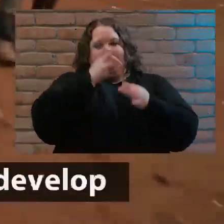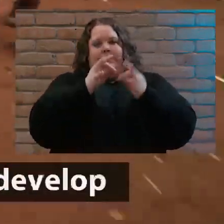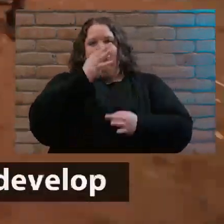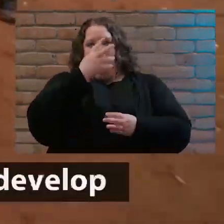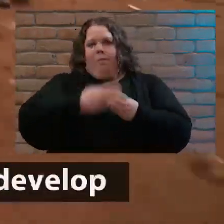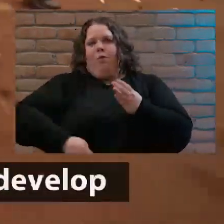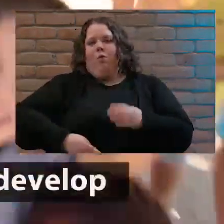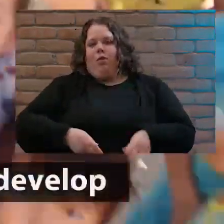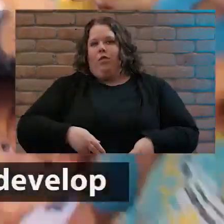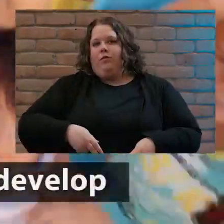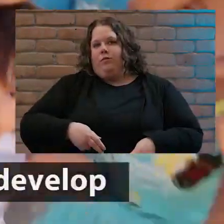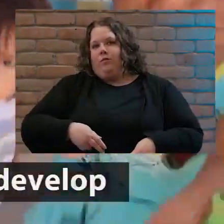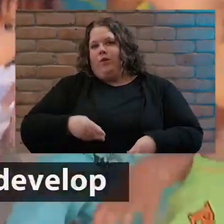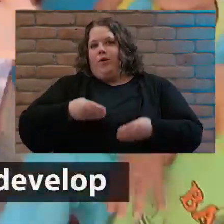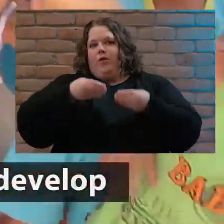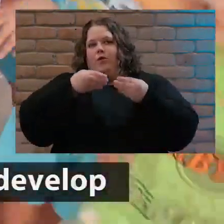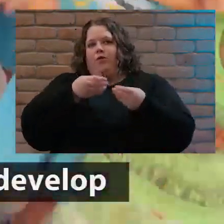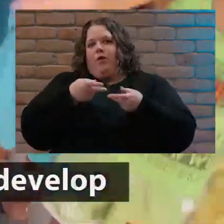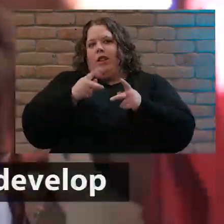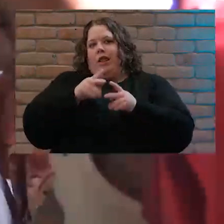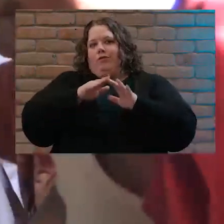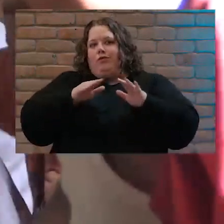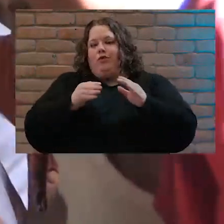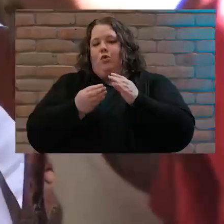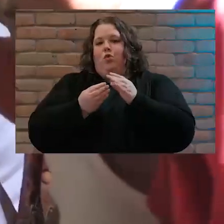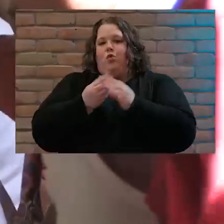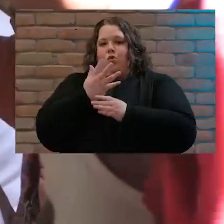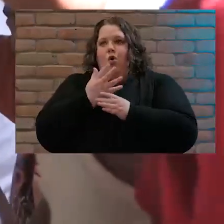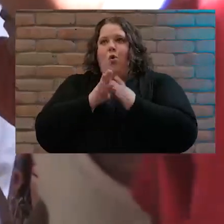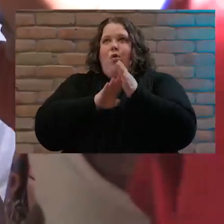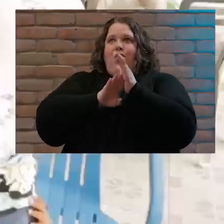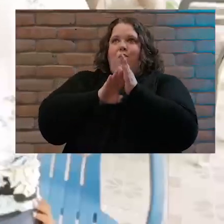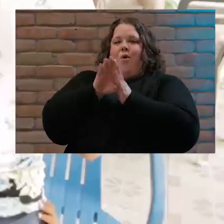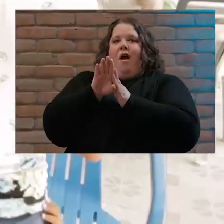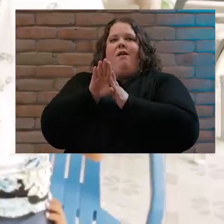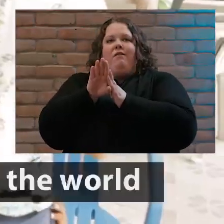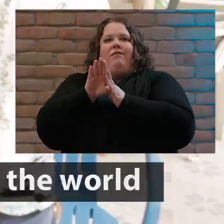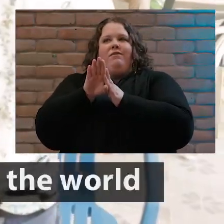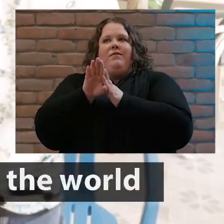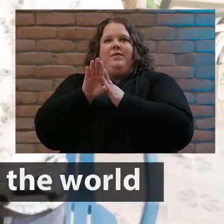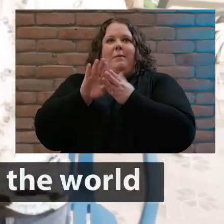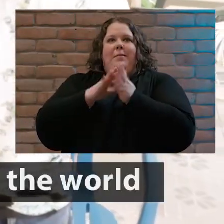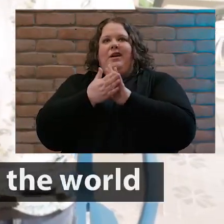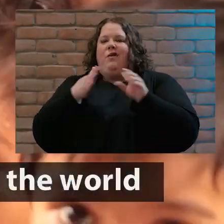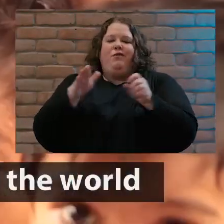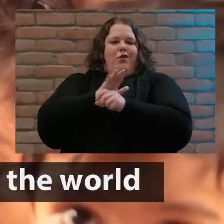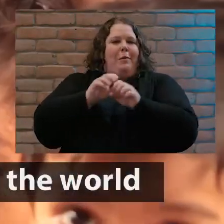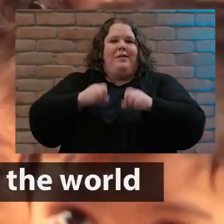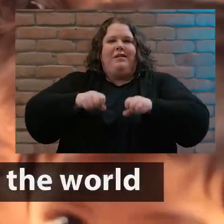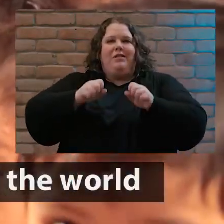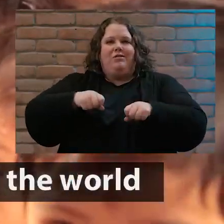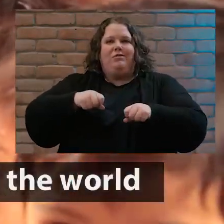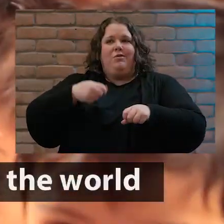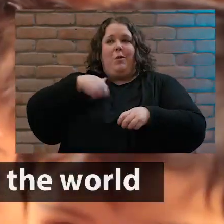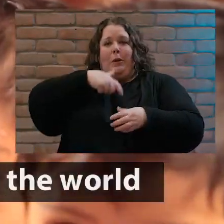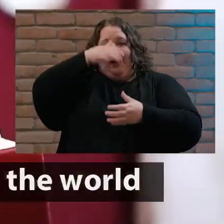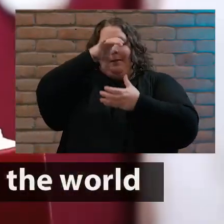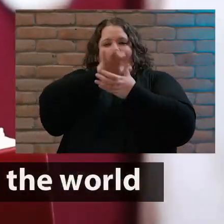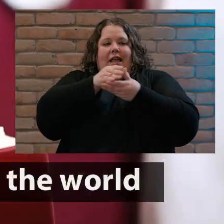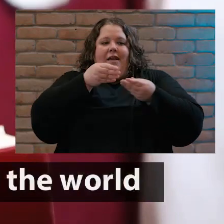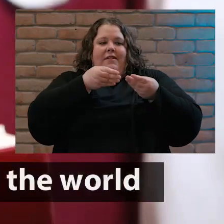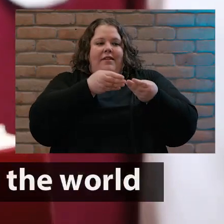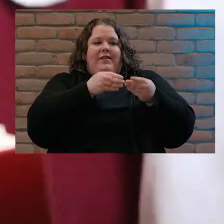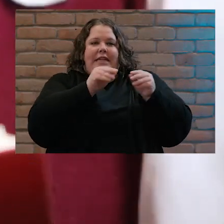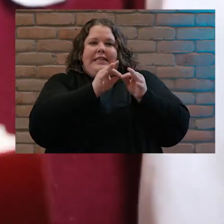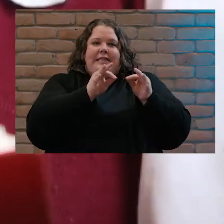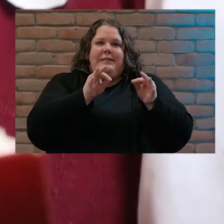Nutrition allows children to grow, thrive, and develop to their full potential. We believe in feeding spirits of children